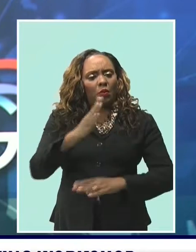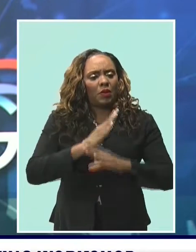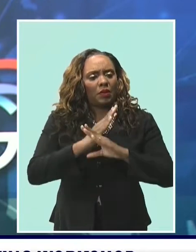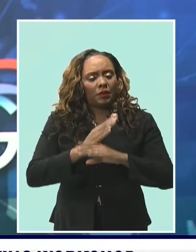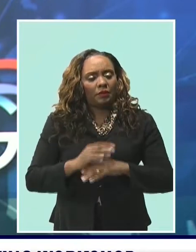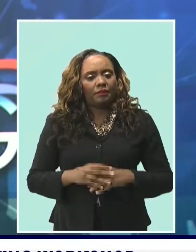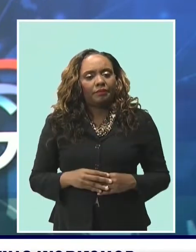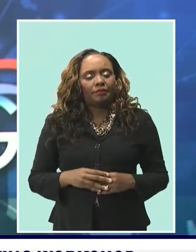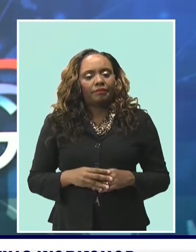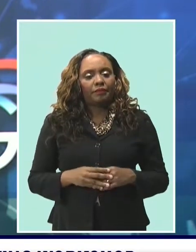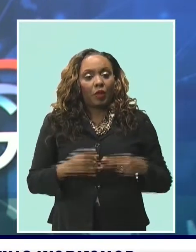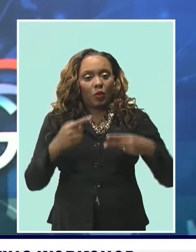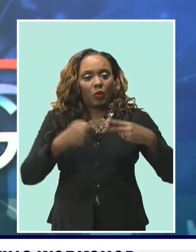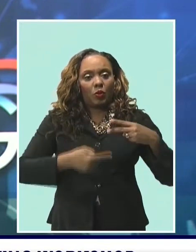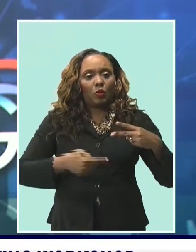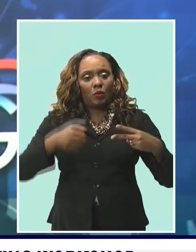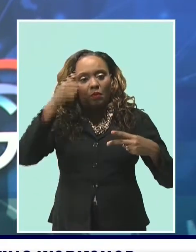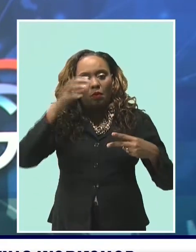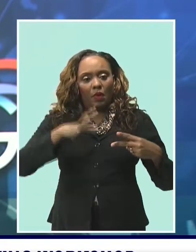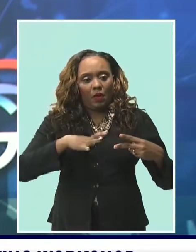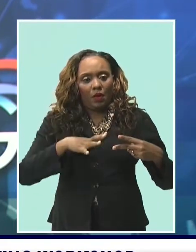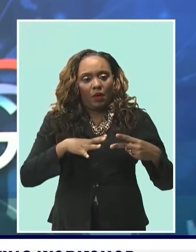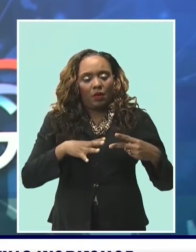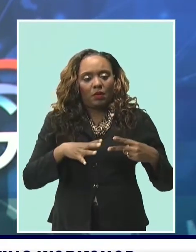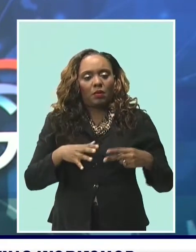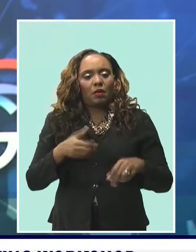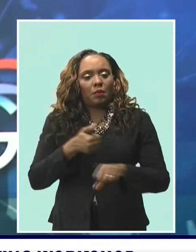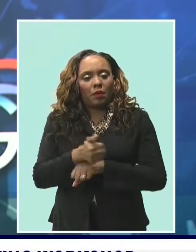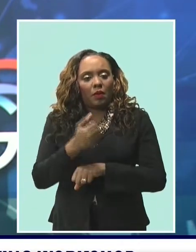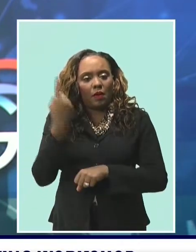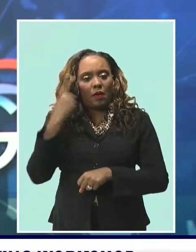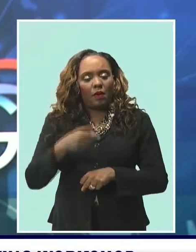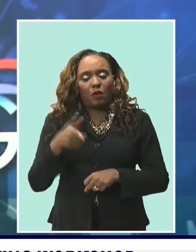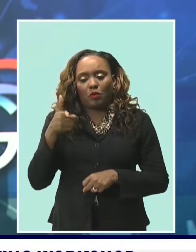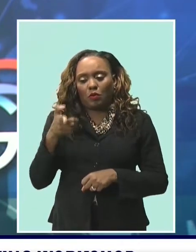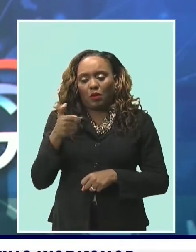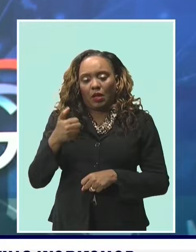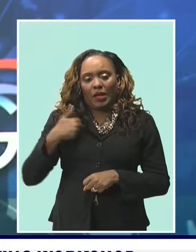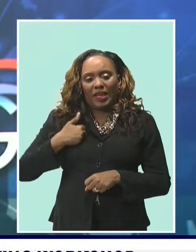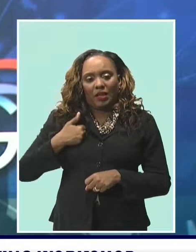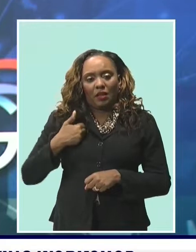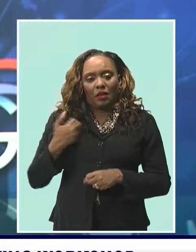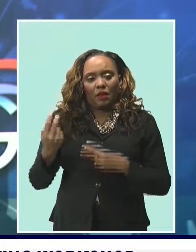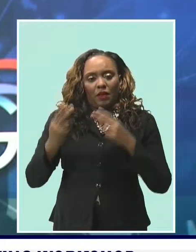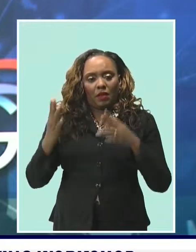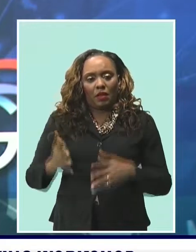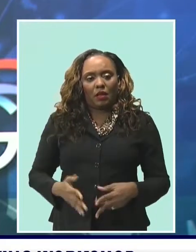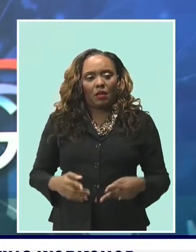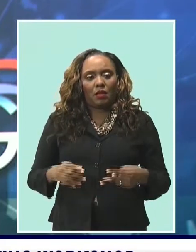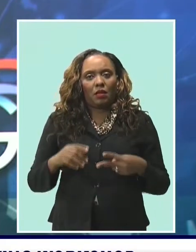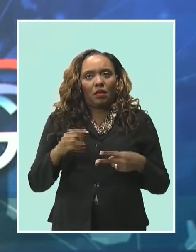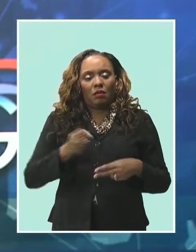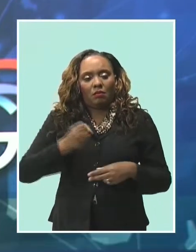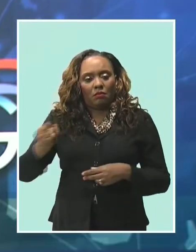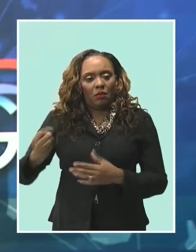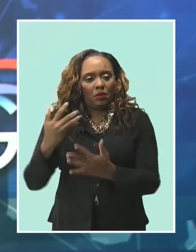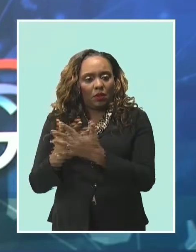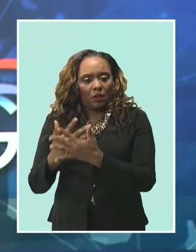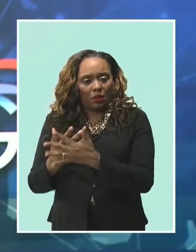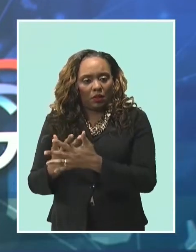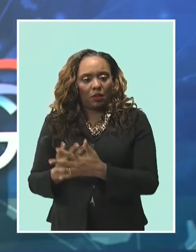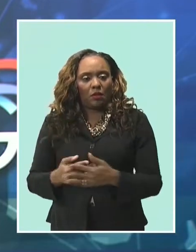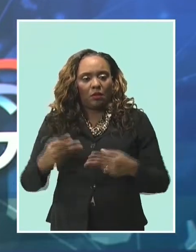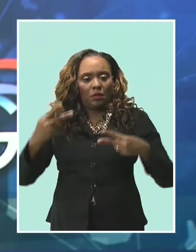men accused of shooting a Canadian visitor last month have been remanded to Dodds Prison. They are Travis Campbell and Alexander Aline. The duo